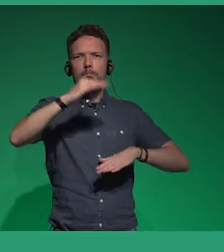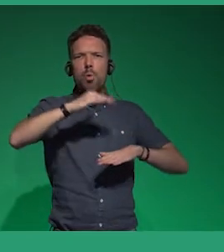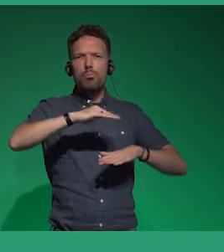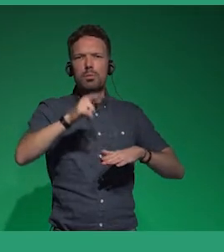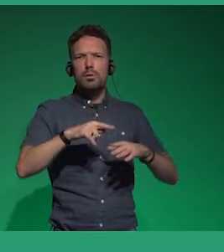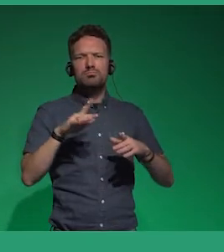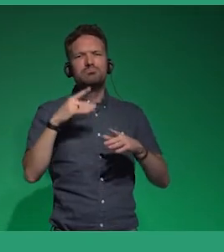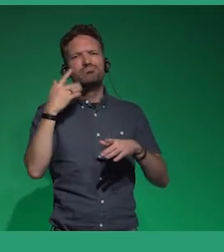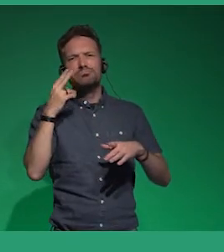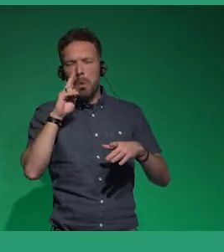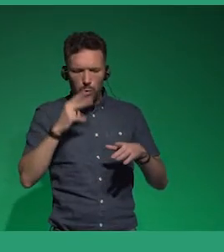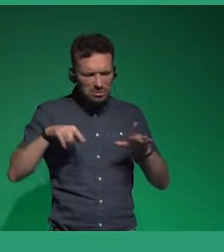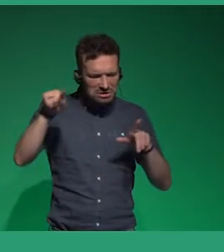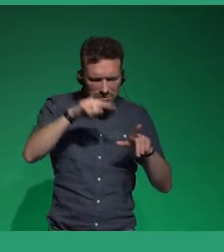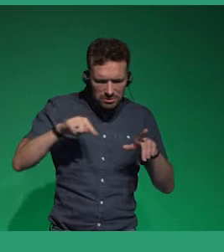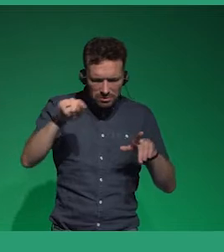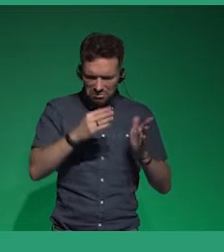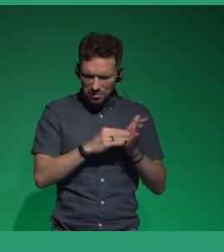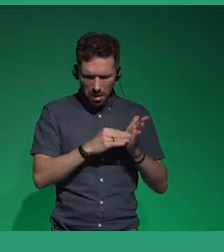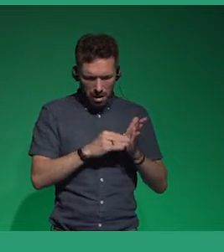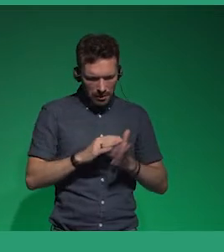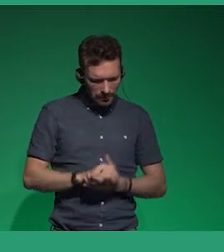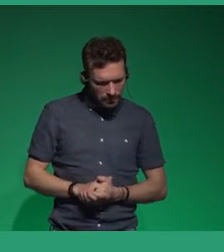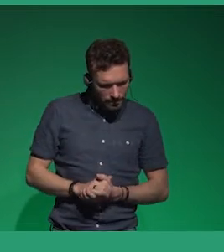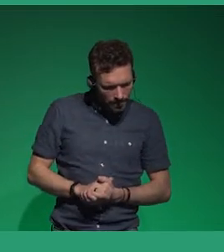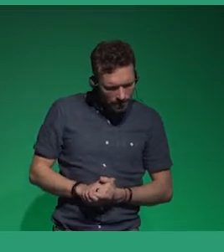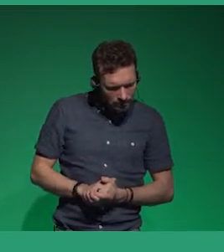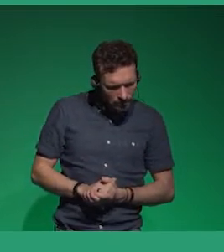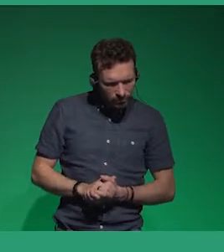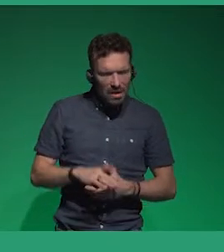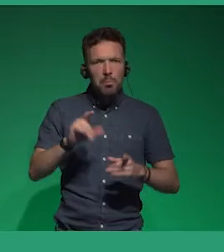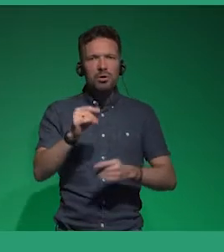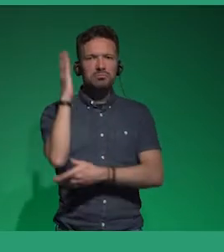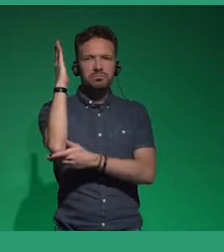the oil palms. That's where the farmers or workers apply